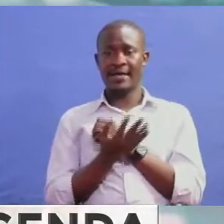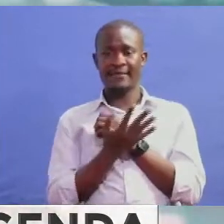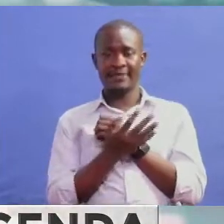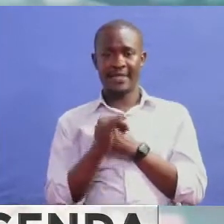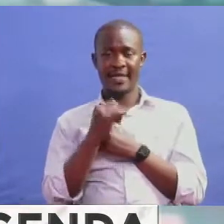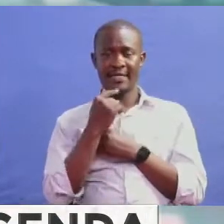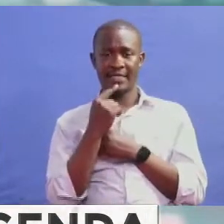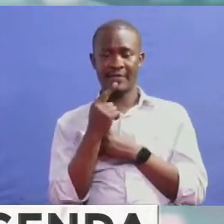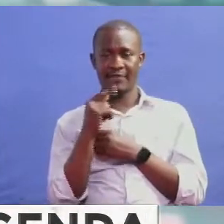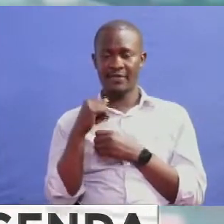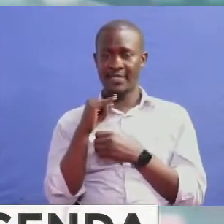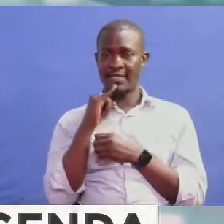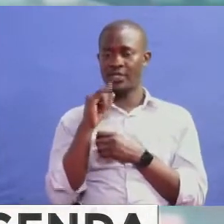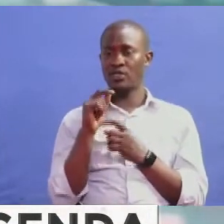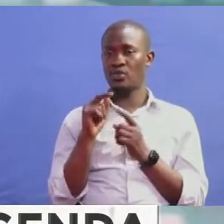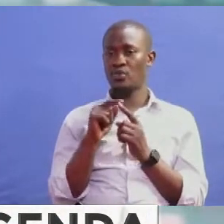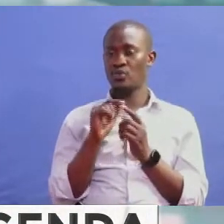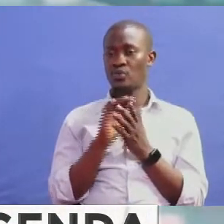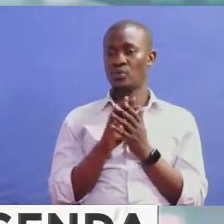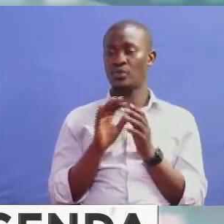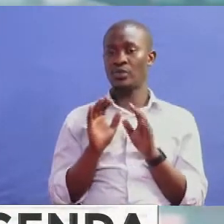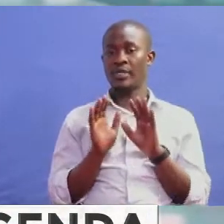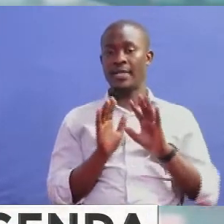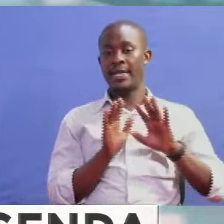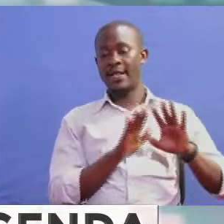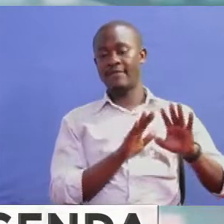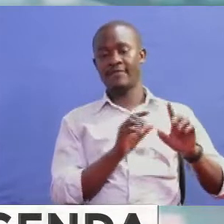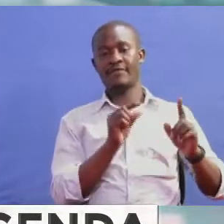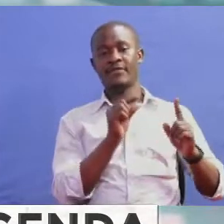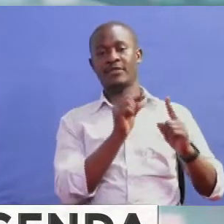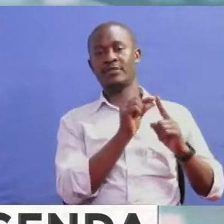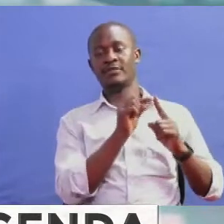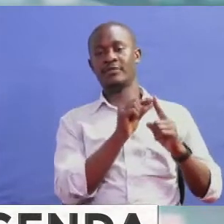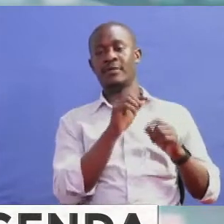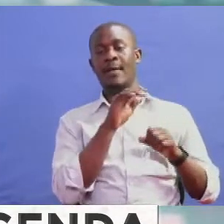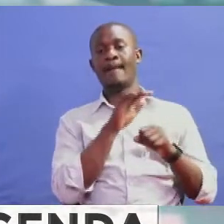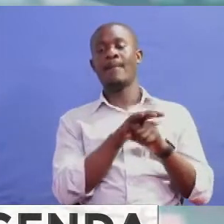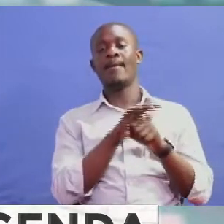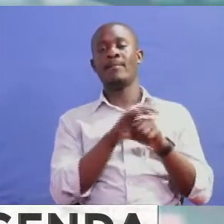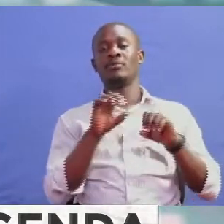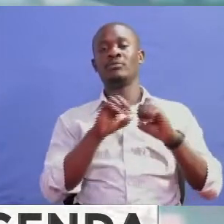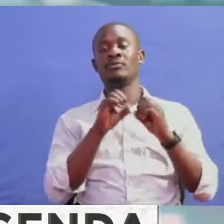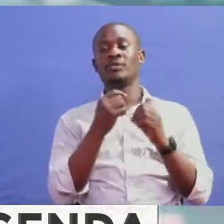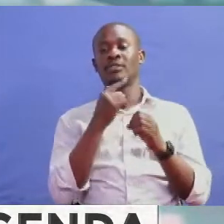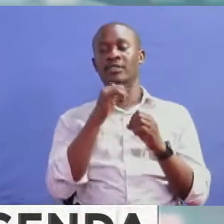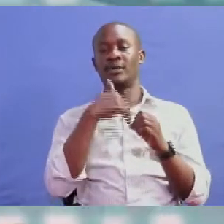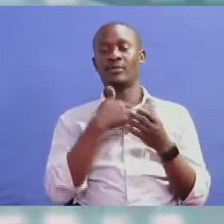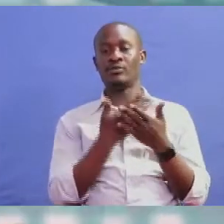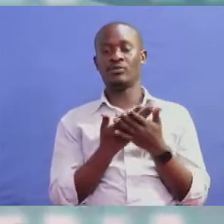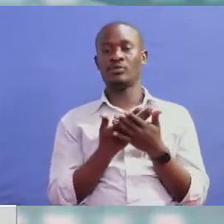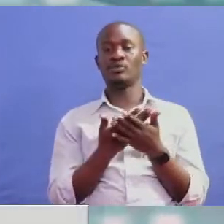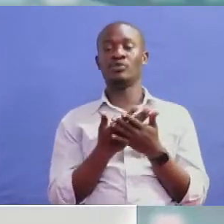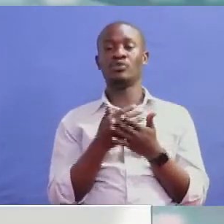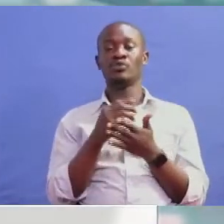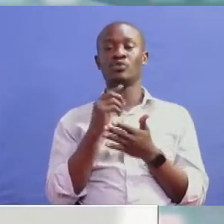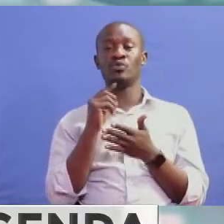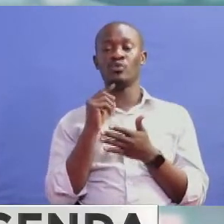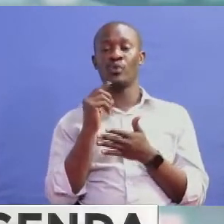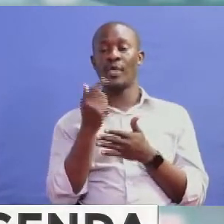them is to leave the statement. Many organizations are saying we are